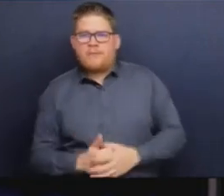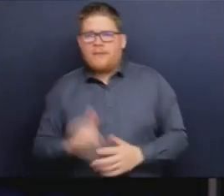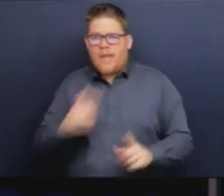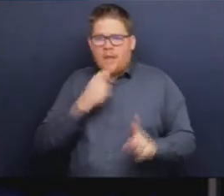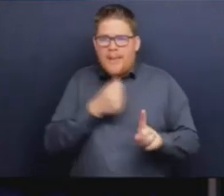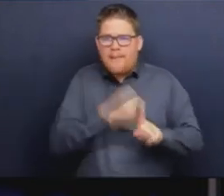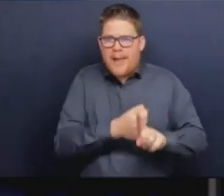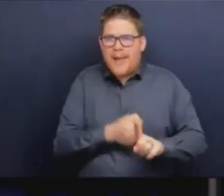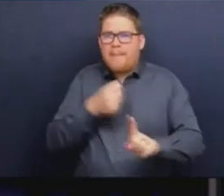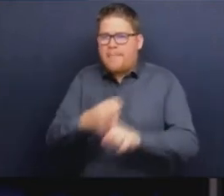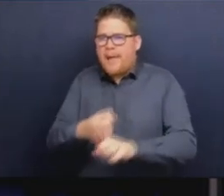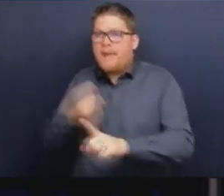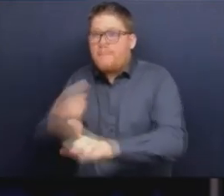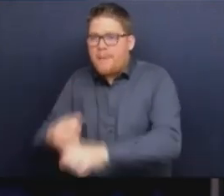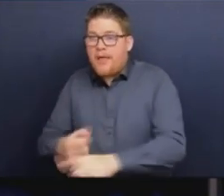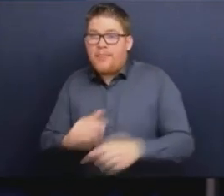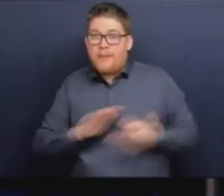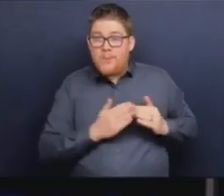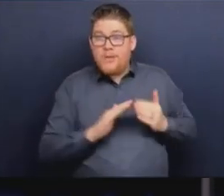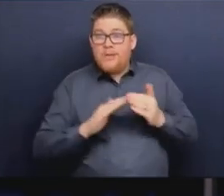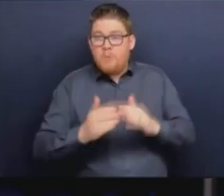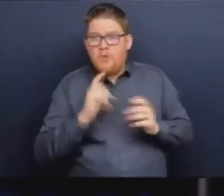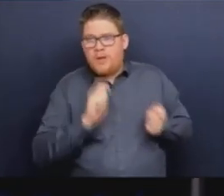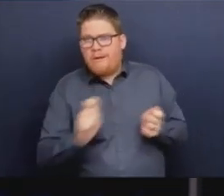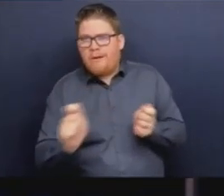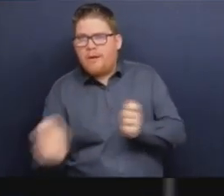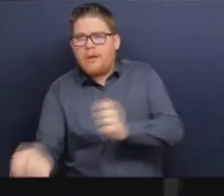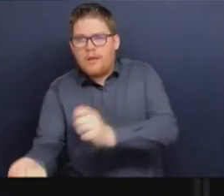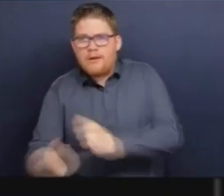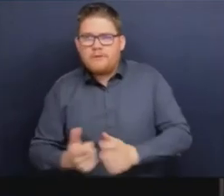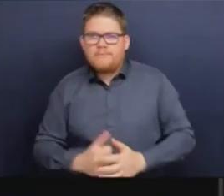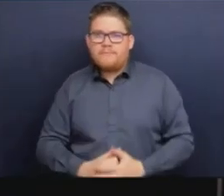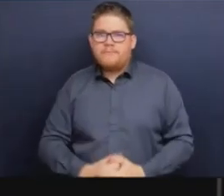of us, and benefit us. That's all the time we have for questions.